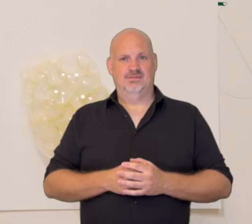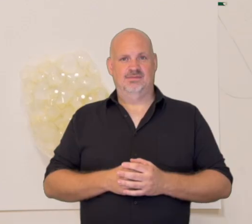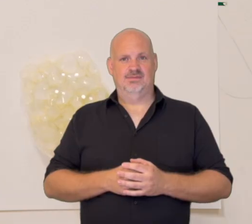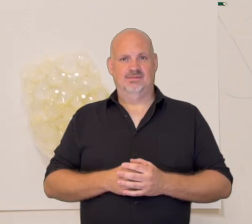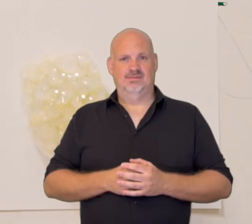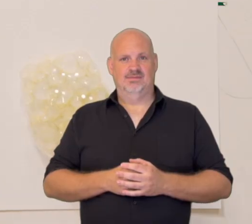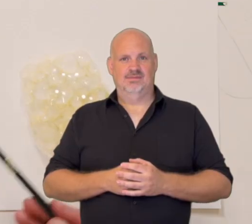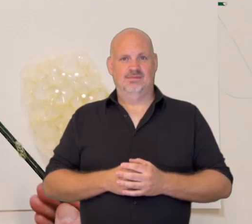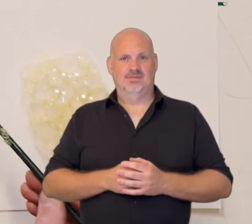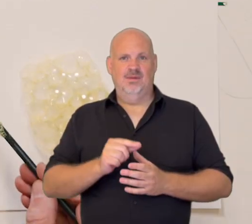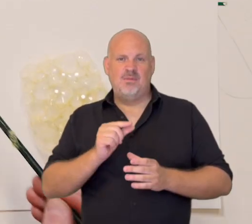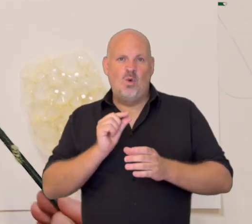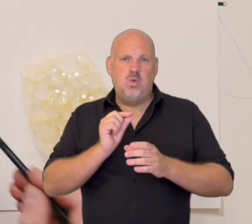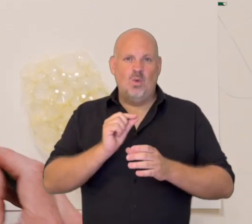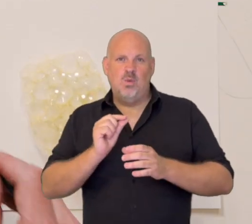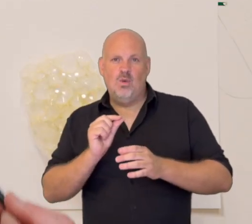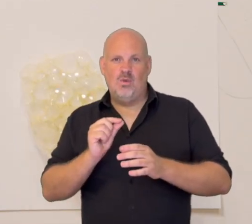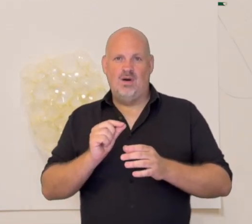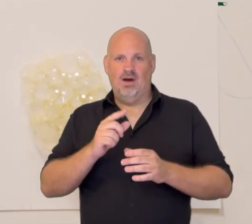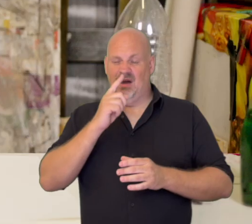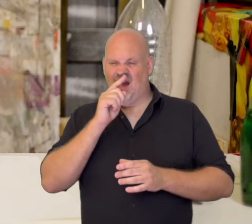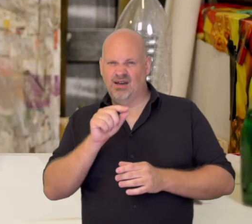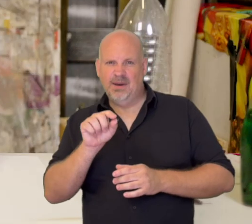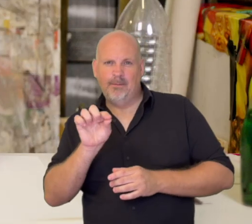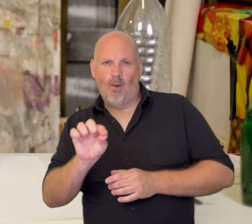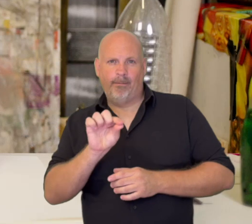Give them a little blow. You can sort of pop some if you like.